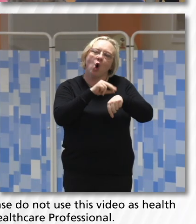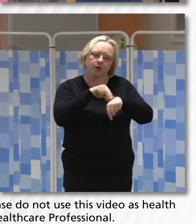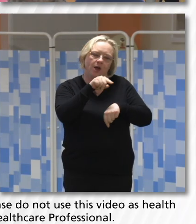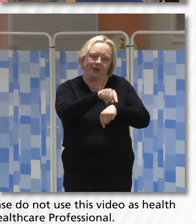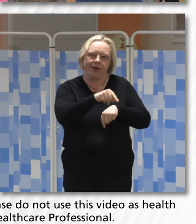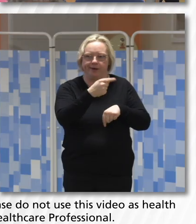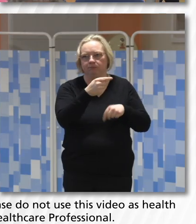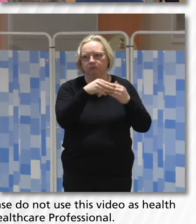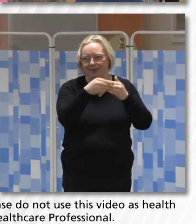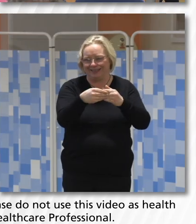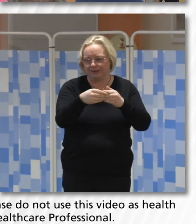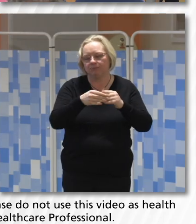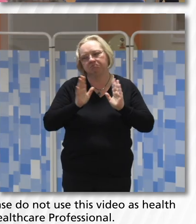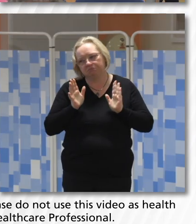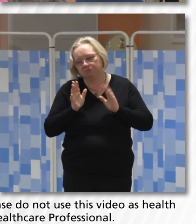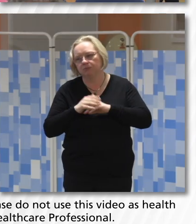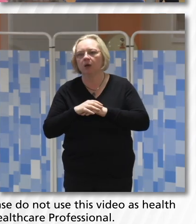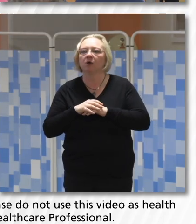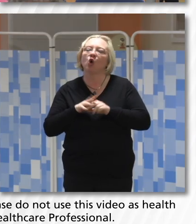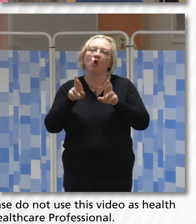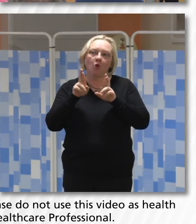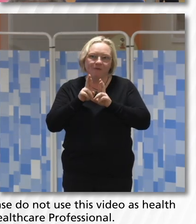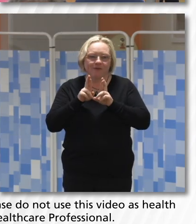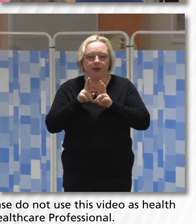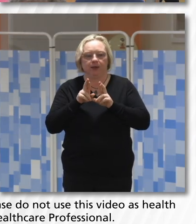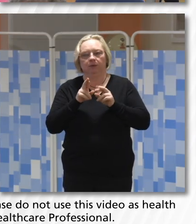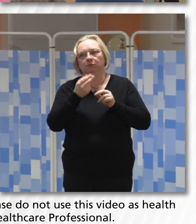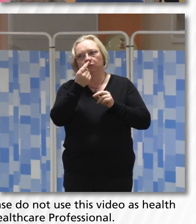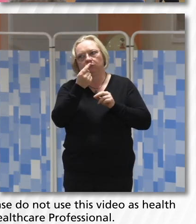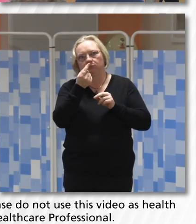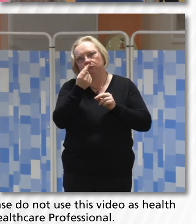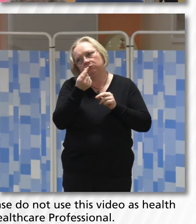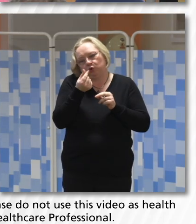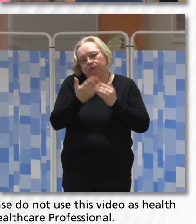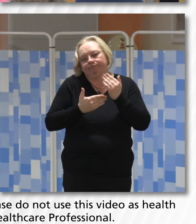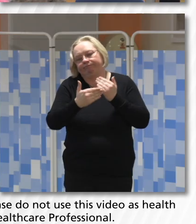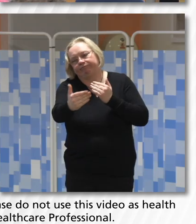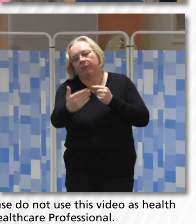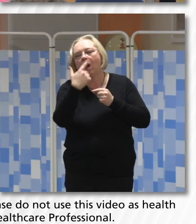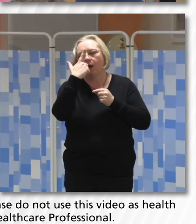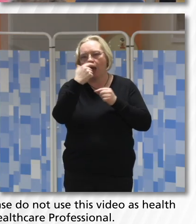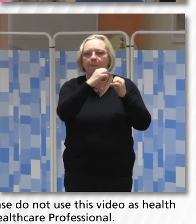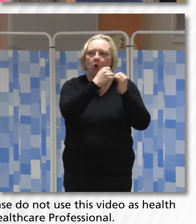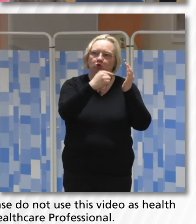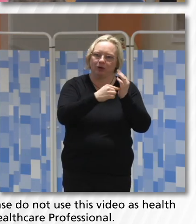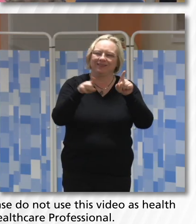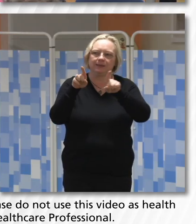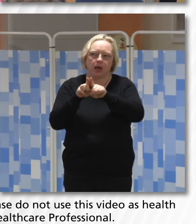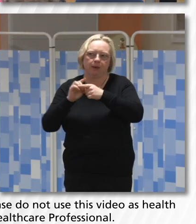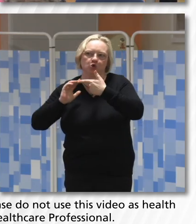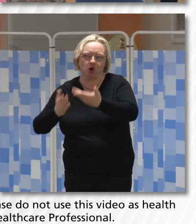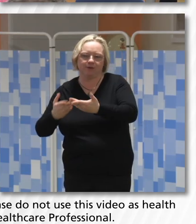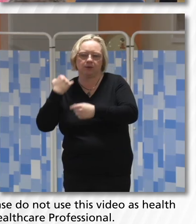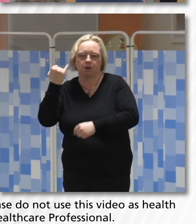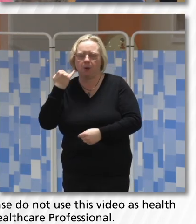near future, we're hoping to partially mirror what we've got in Derby over in Burton. We've got 2 Parkinson's disease